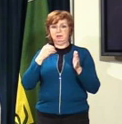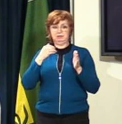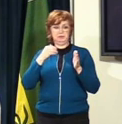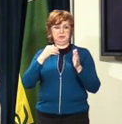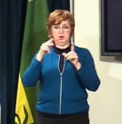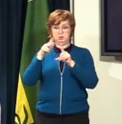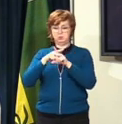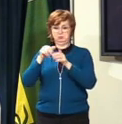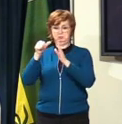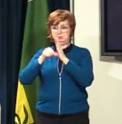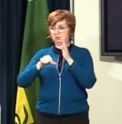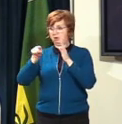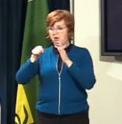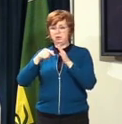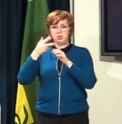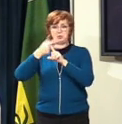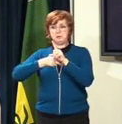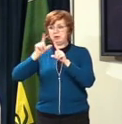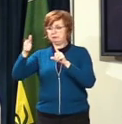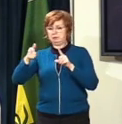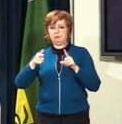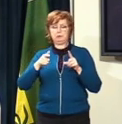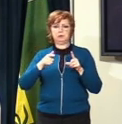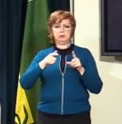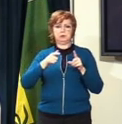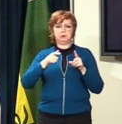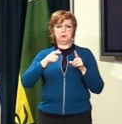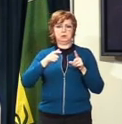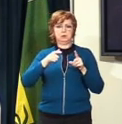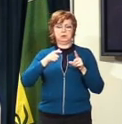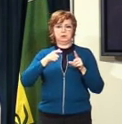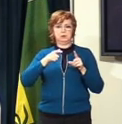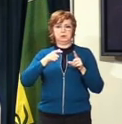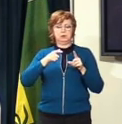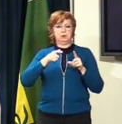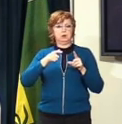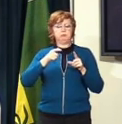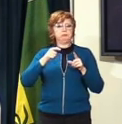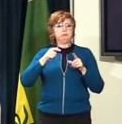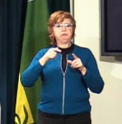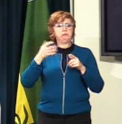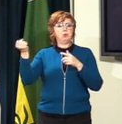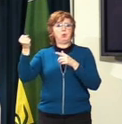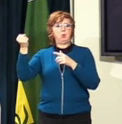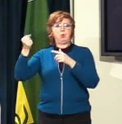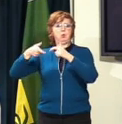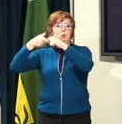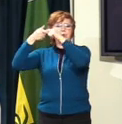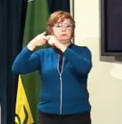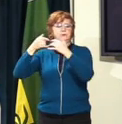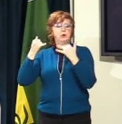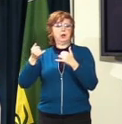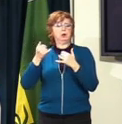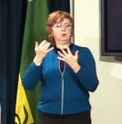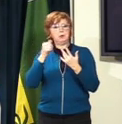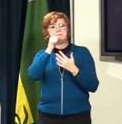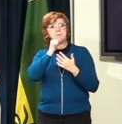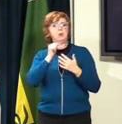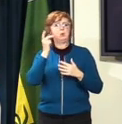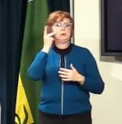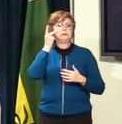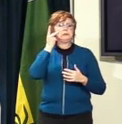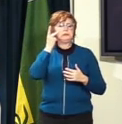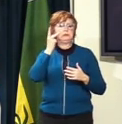come, the changes that are in place right now affect those most immediate procedures over the next couple of weeks. But as we look